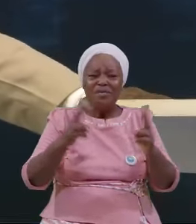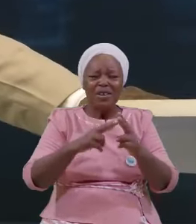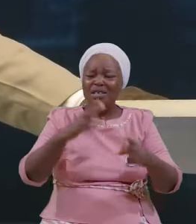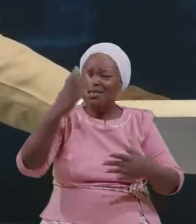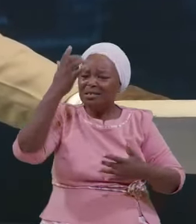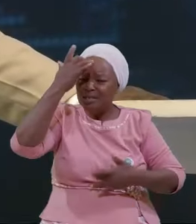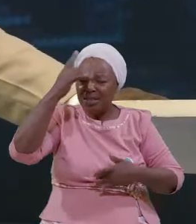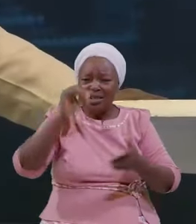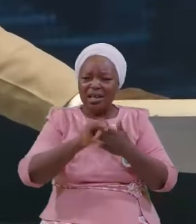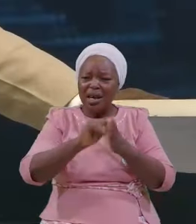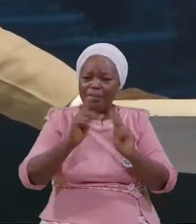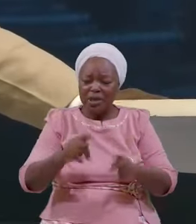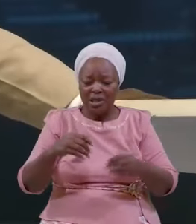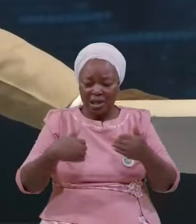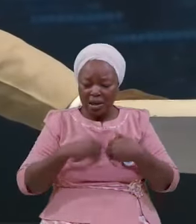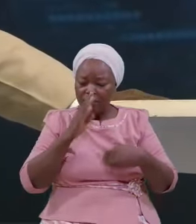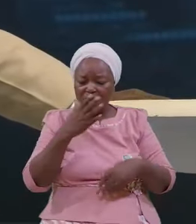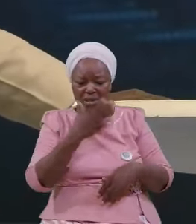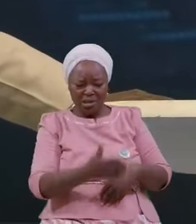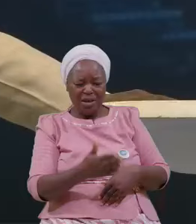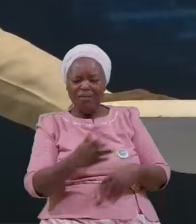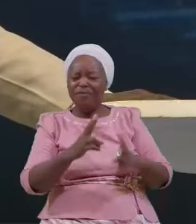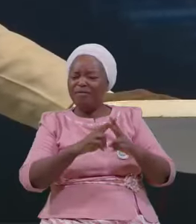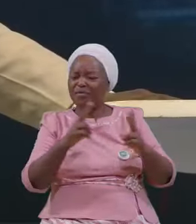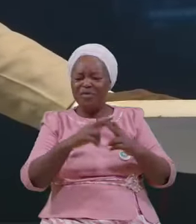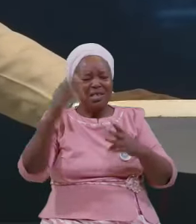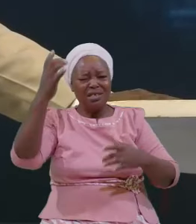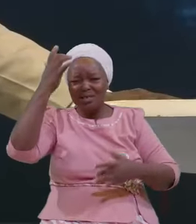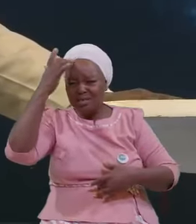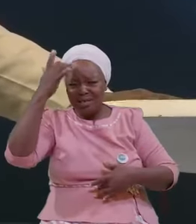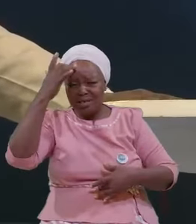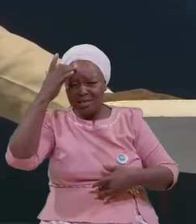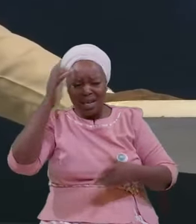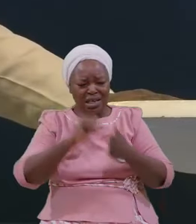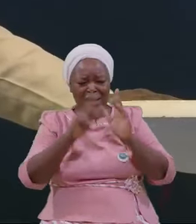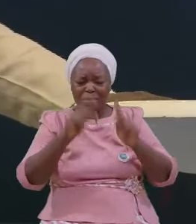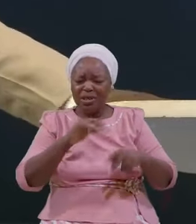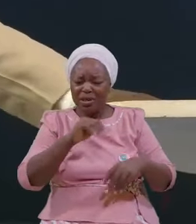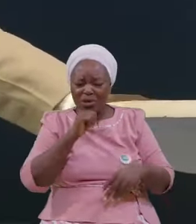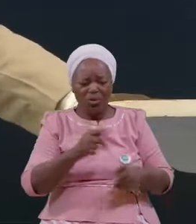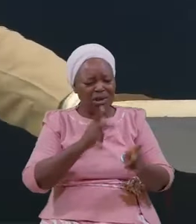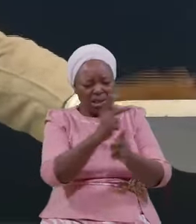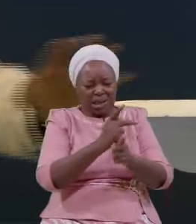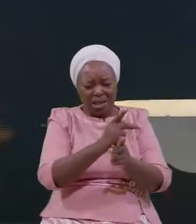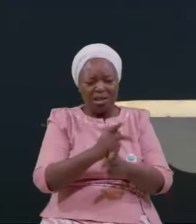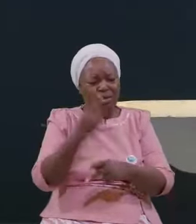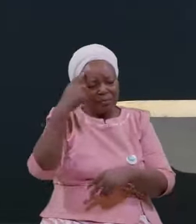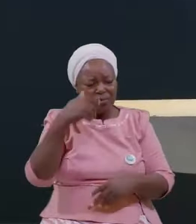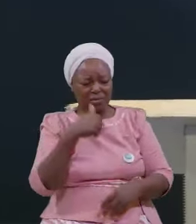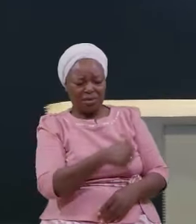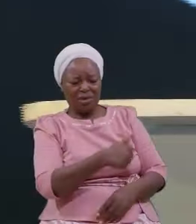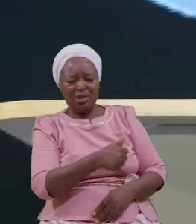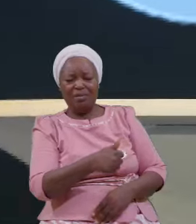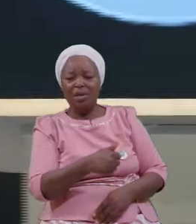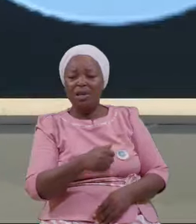been there so sick, she could not cater for herself. So sick,